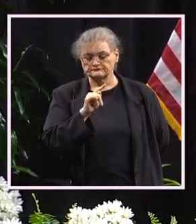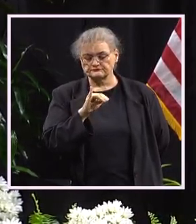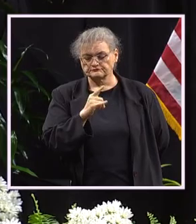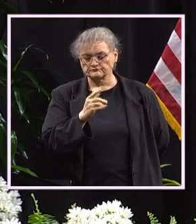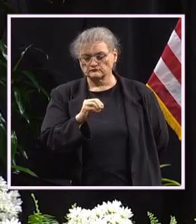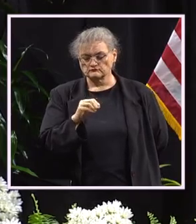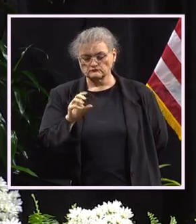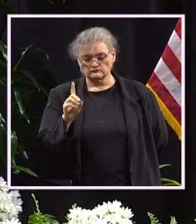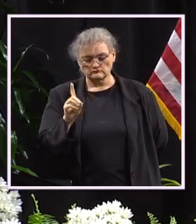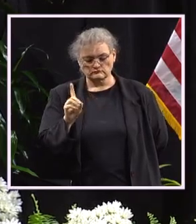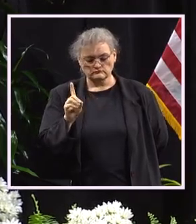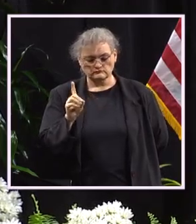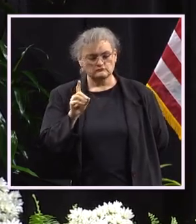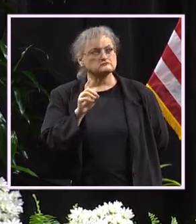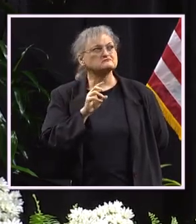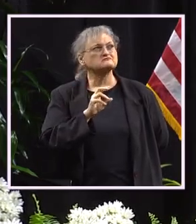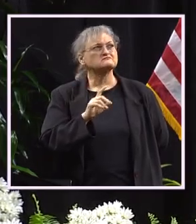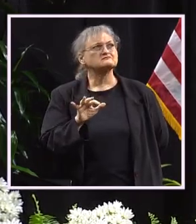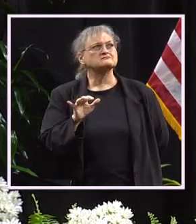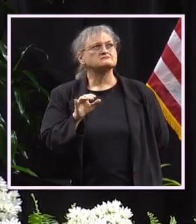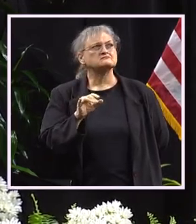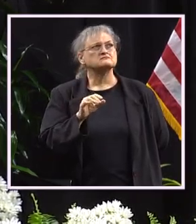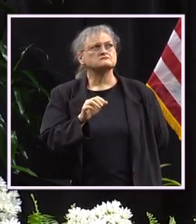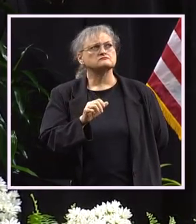Ciella D. Munawar, cum laude.